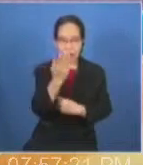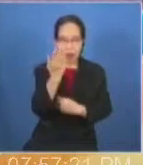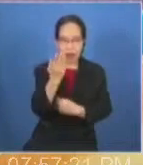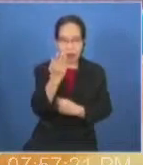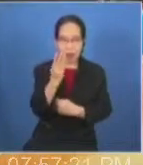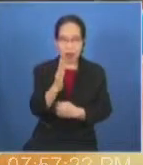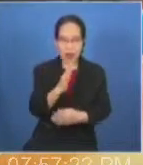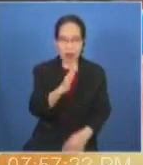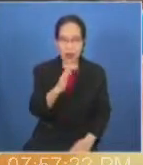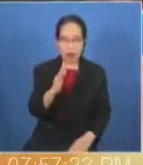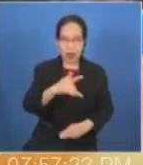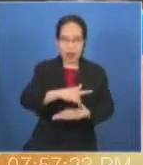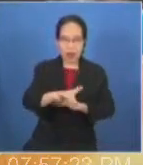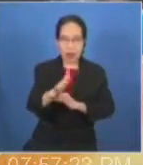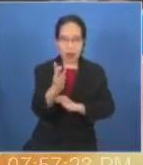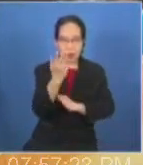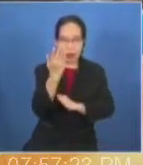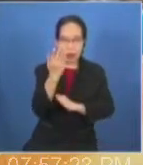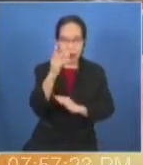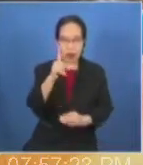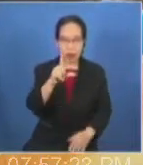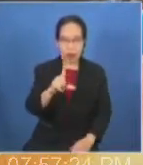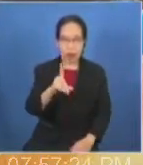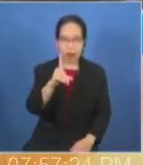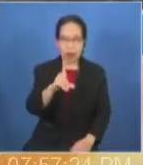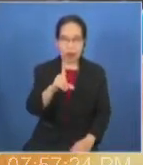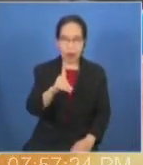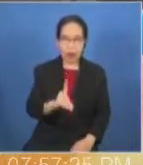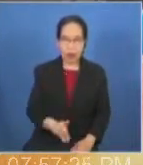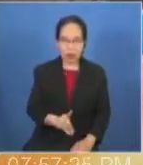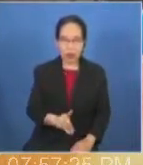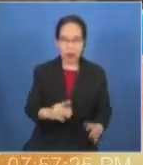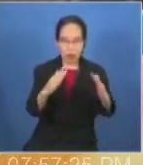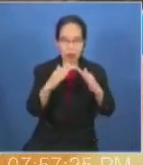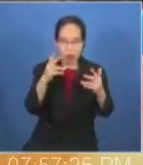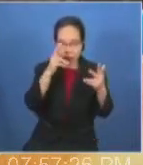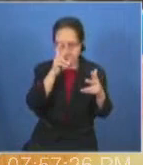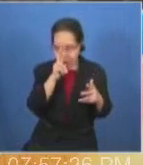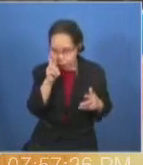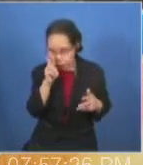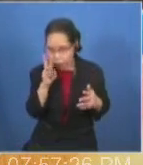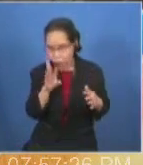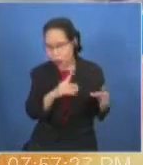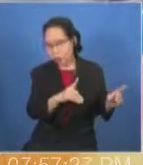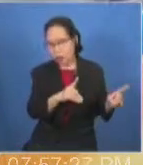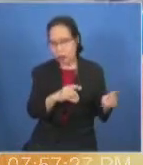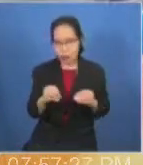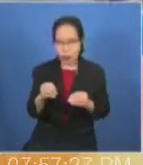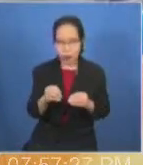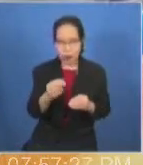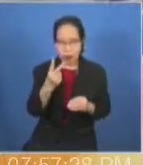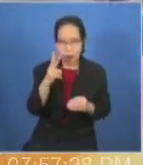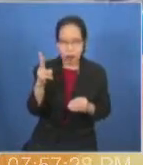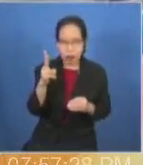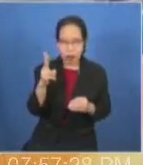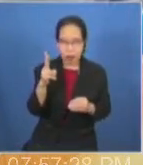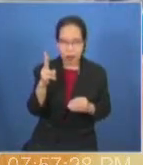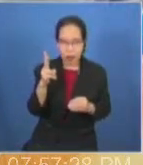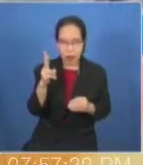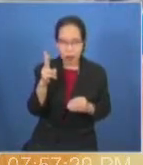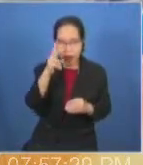when I peeked to see what he was doing on the first floor, I saw Brother